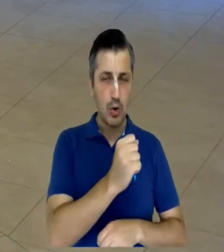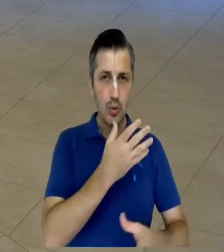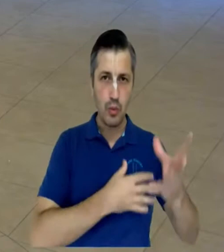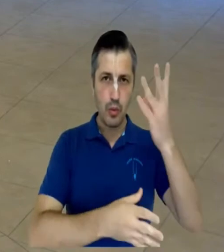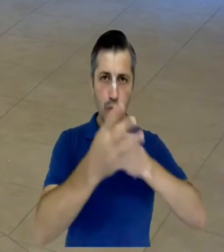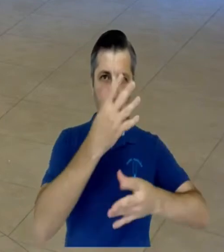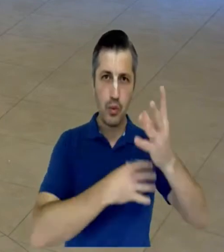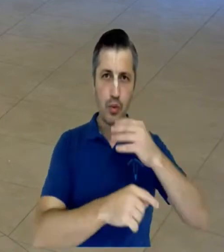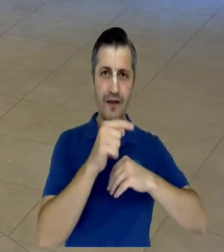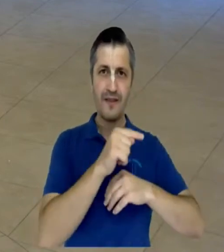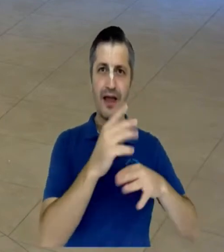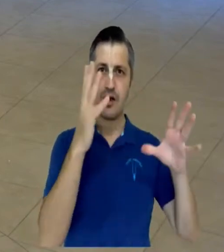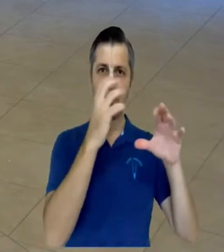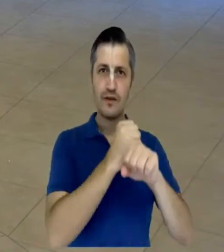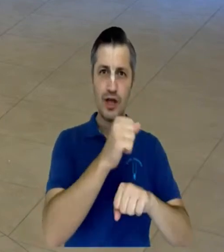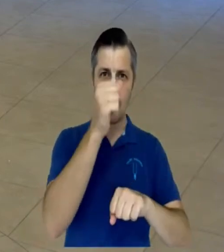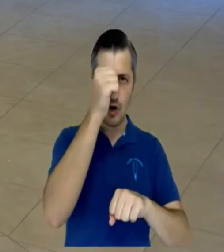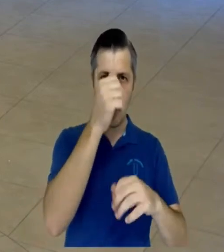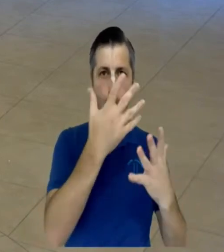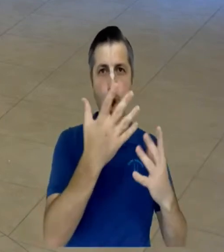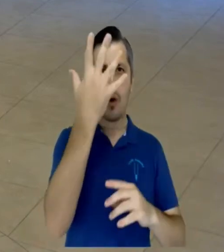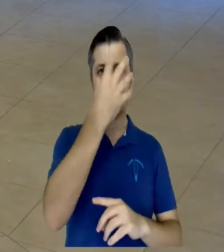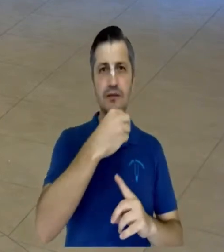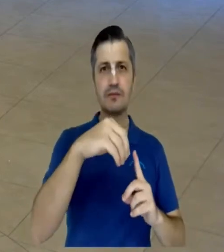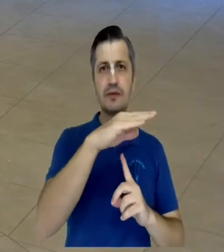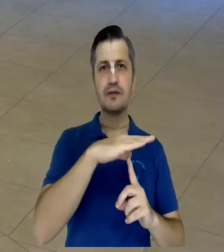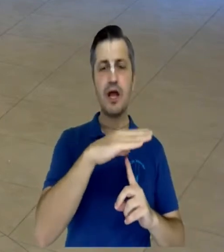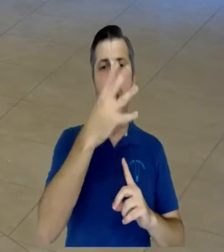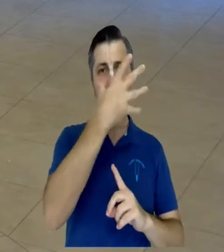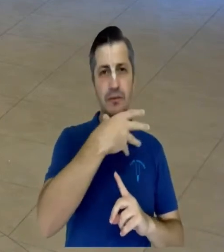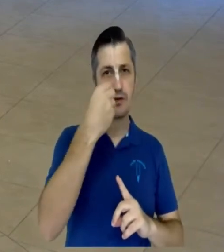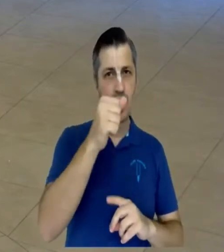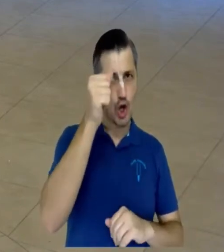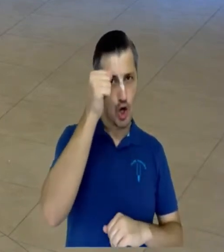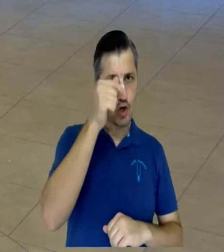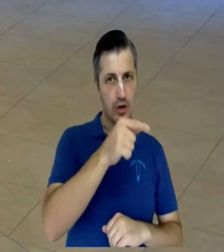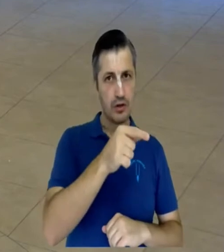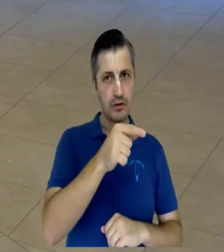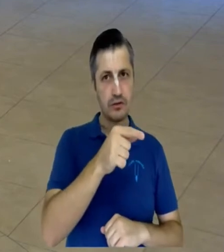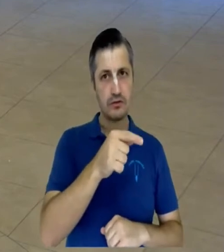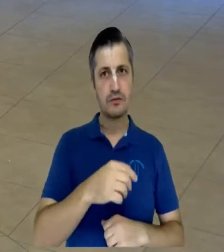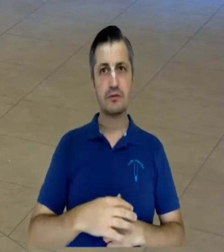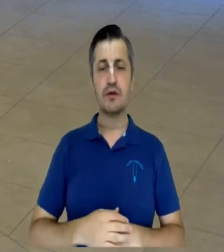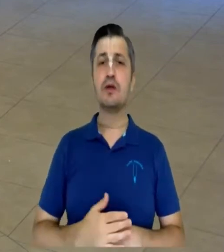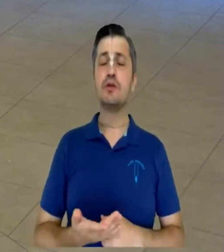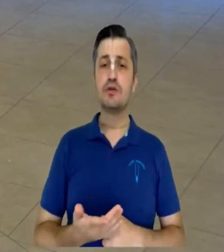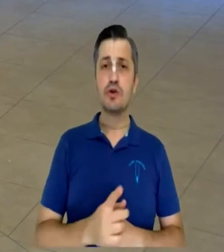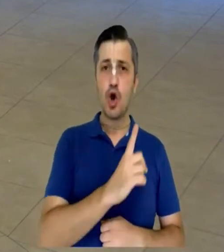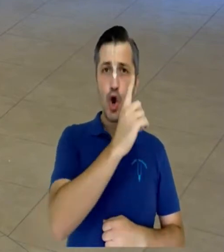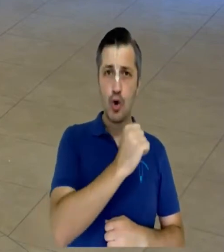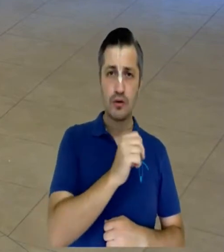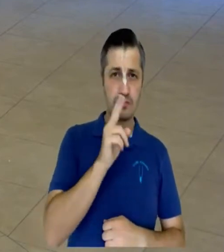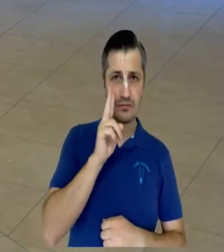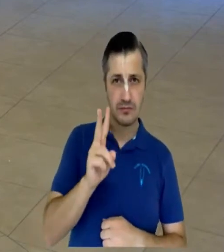confidential knowledge, spiritual knowledge, which is imparted to the sincere disciples, to show